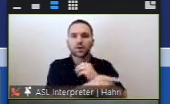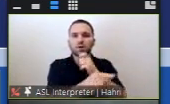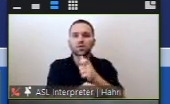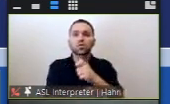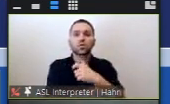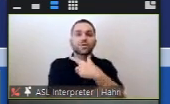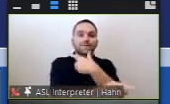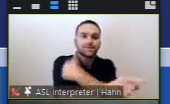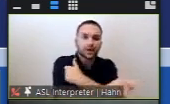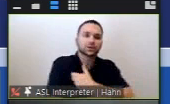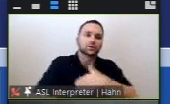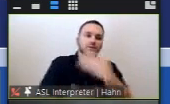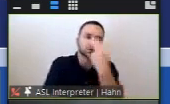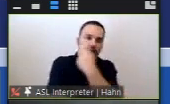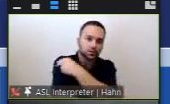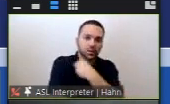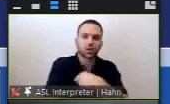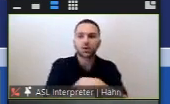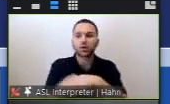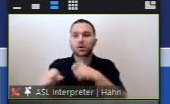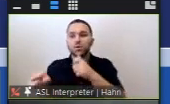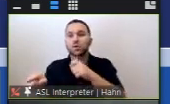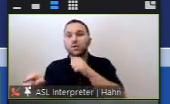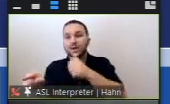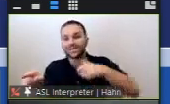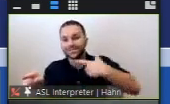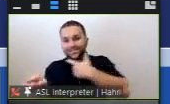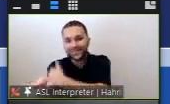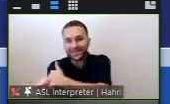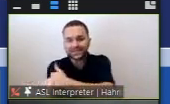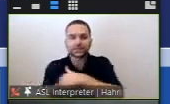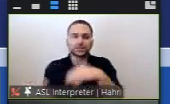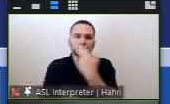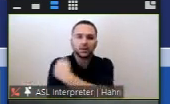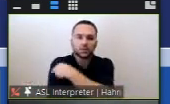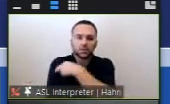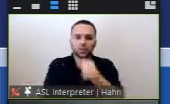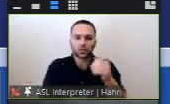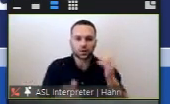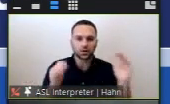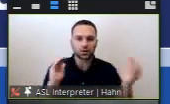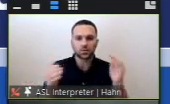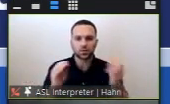that denominator, and then the same values for the vaccinated population. Next slide.